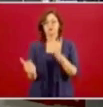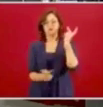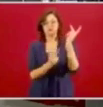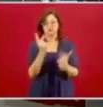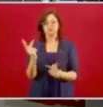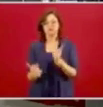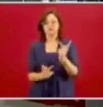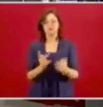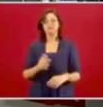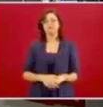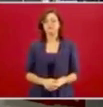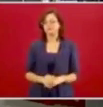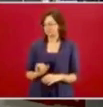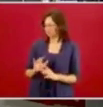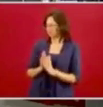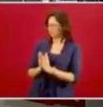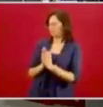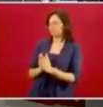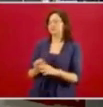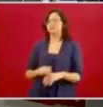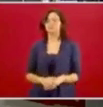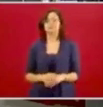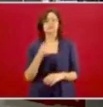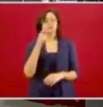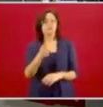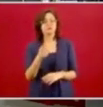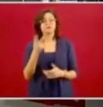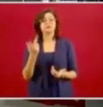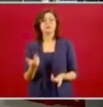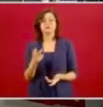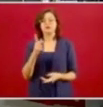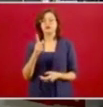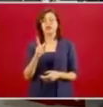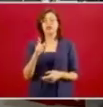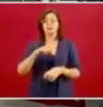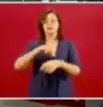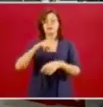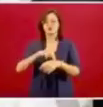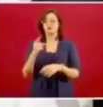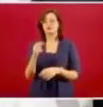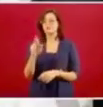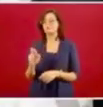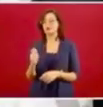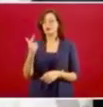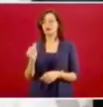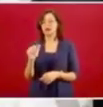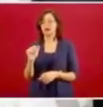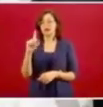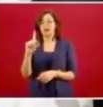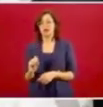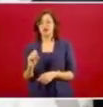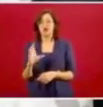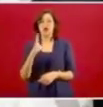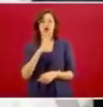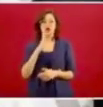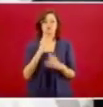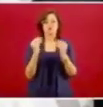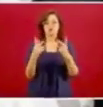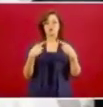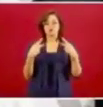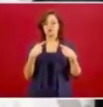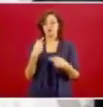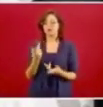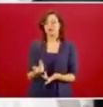Thank you very much, Doctor. I have several questions. First of all, what is the situation of the undergrad